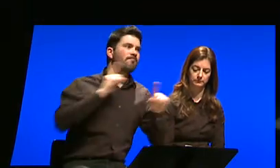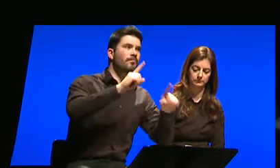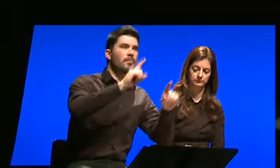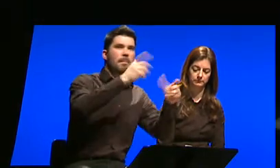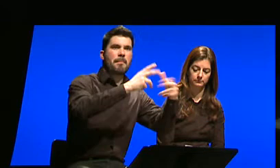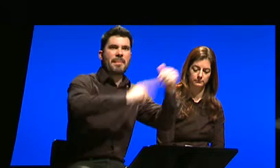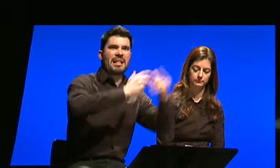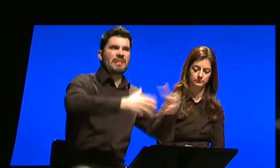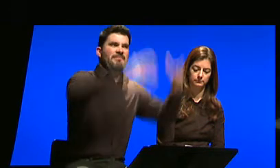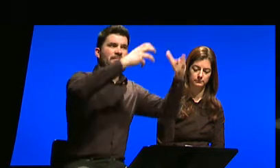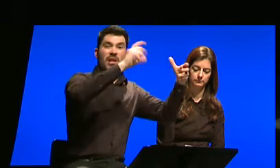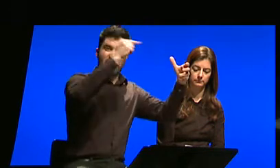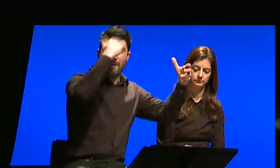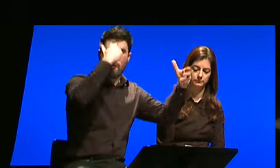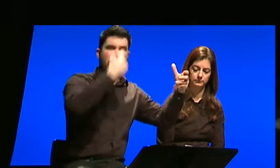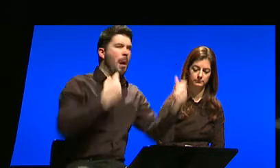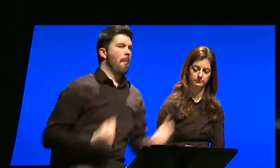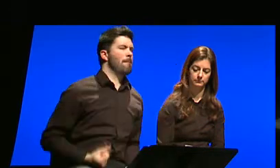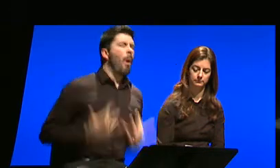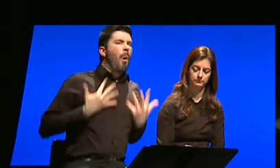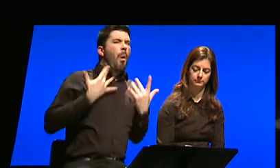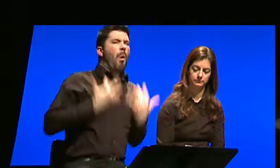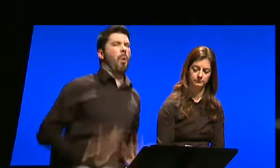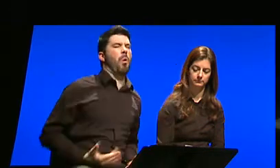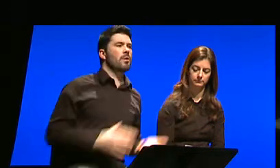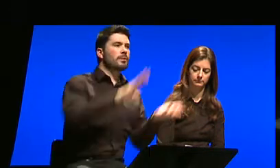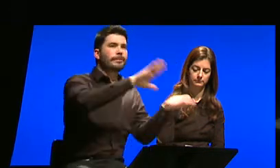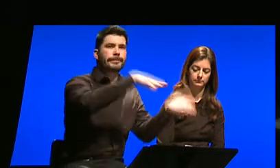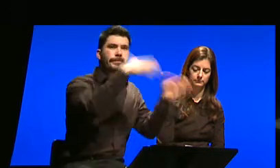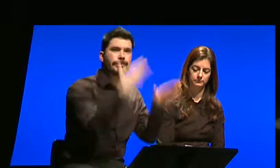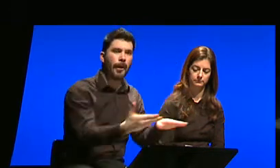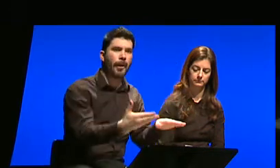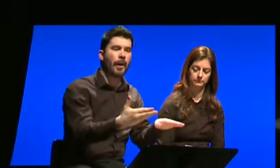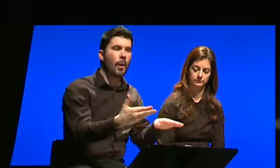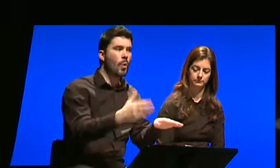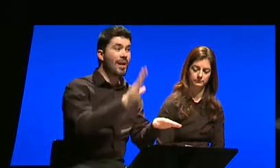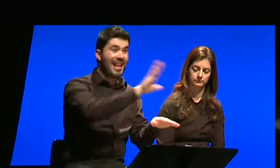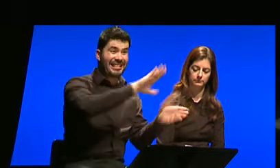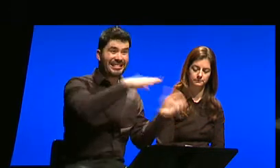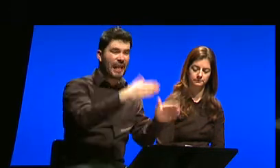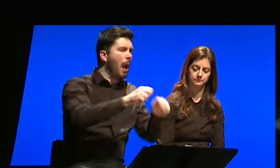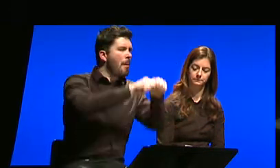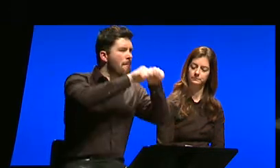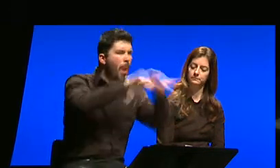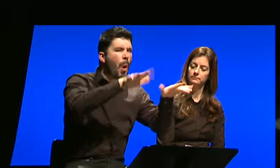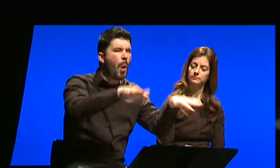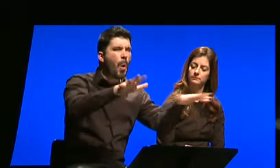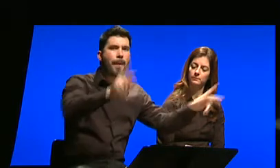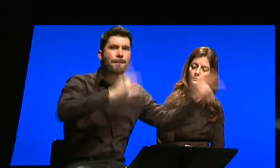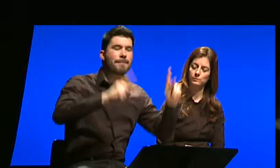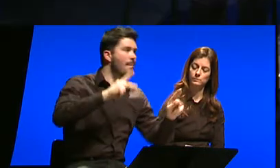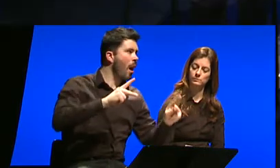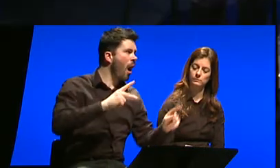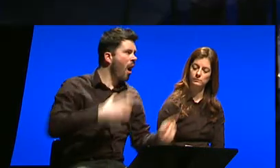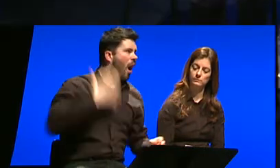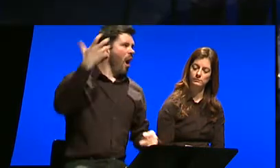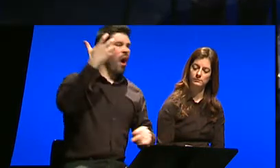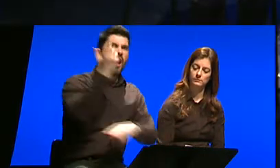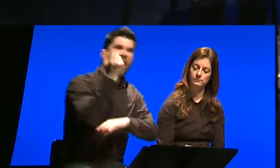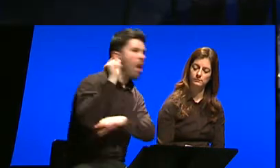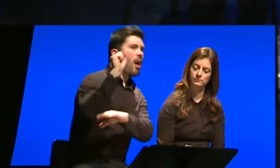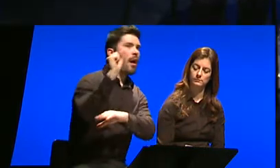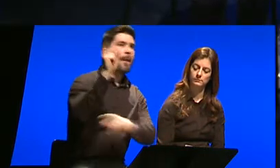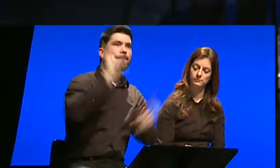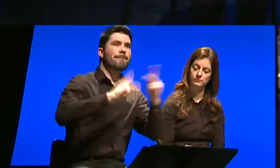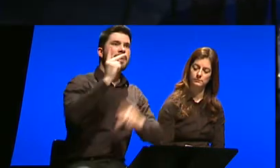government building and sets himself on fire. He dies. His death sparks a long simmering movement to erupt. The